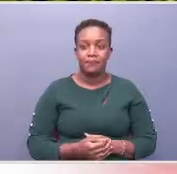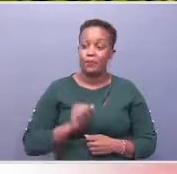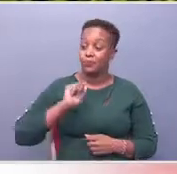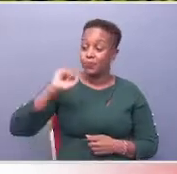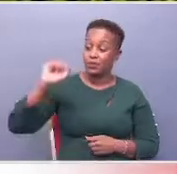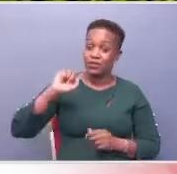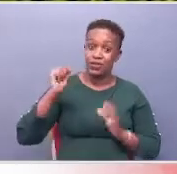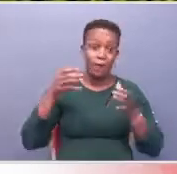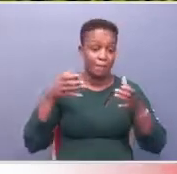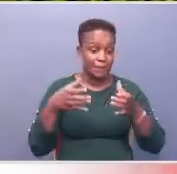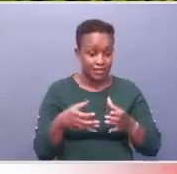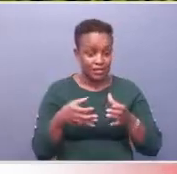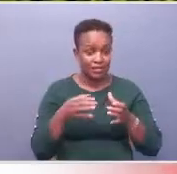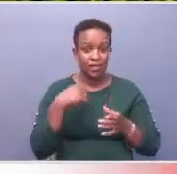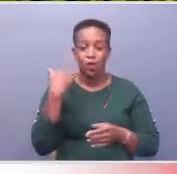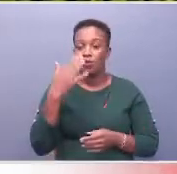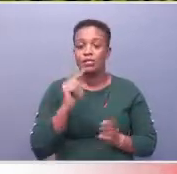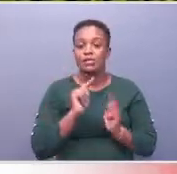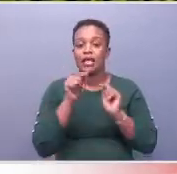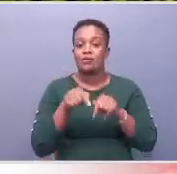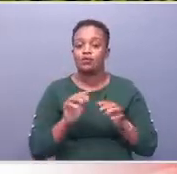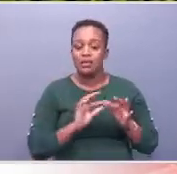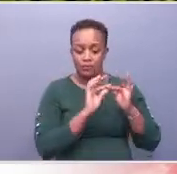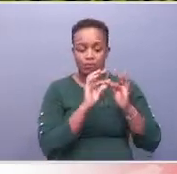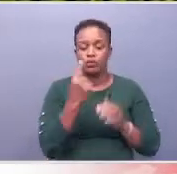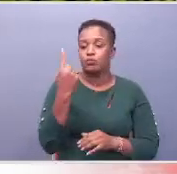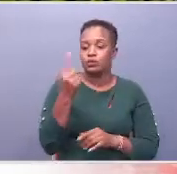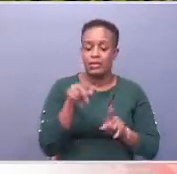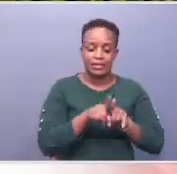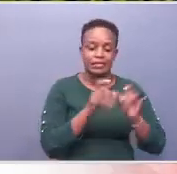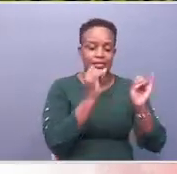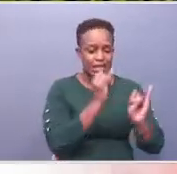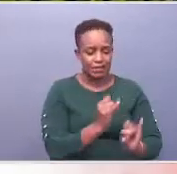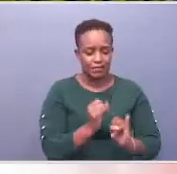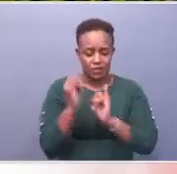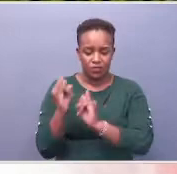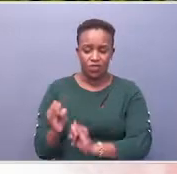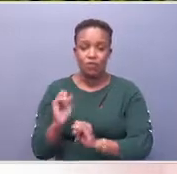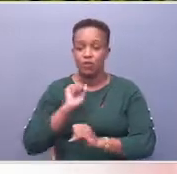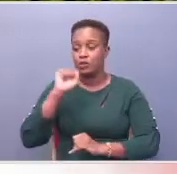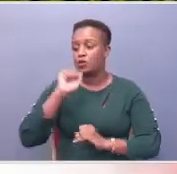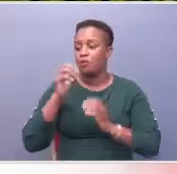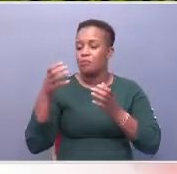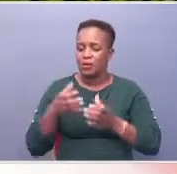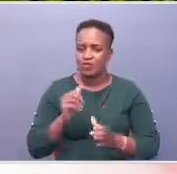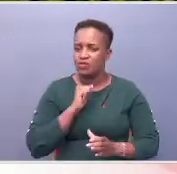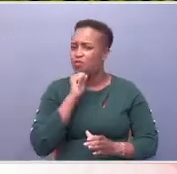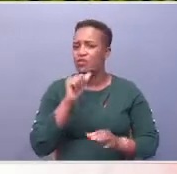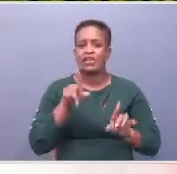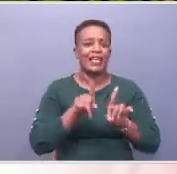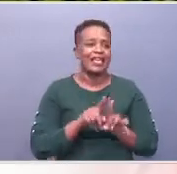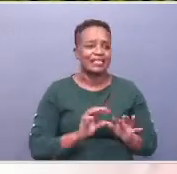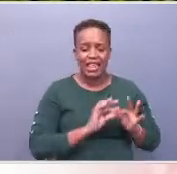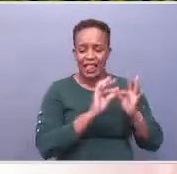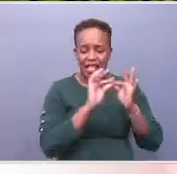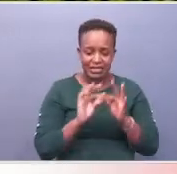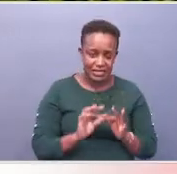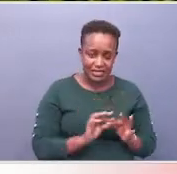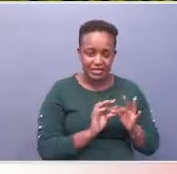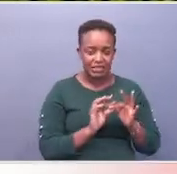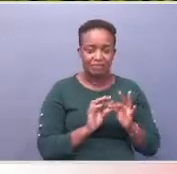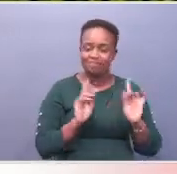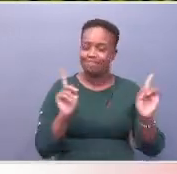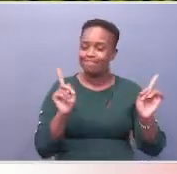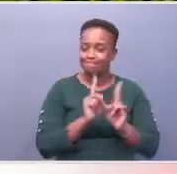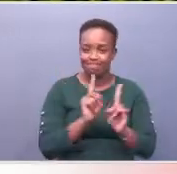political parties come to Azimio as individual political parties. They don't come as alliances or coalitions.